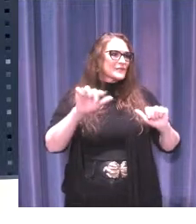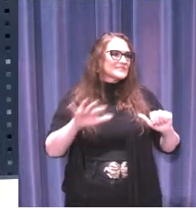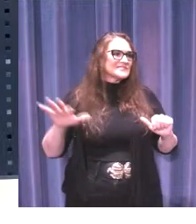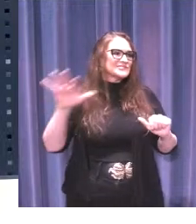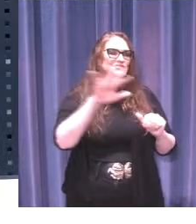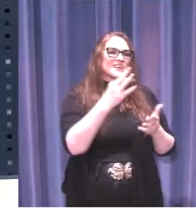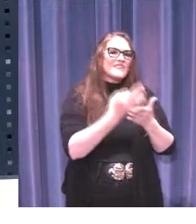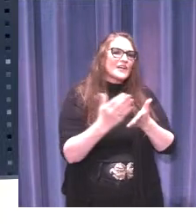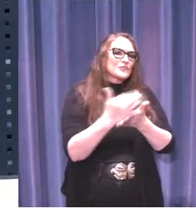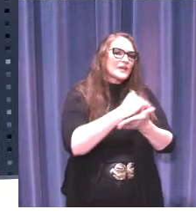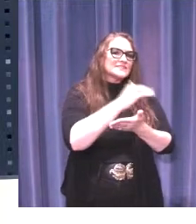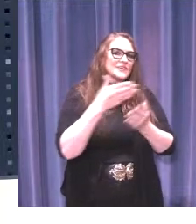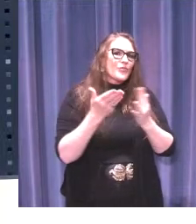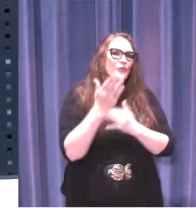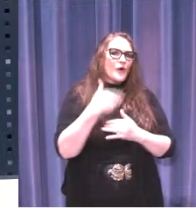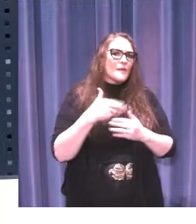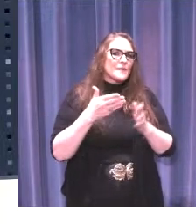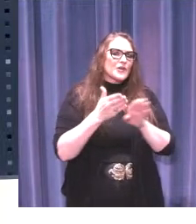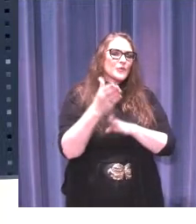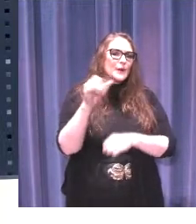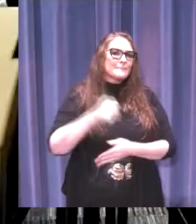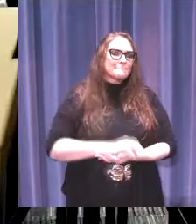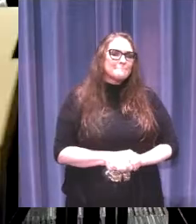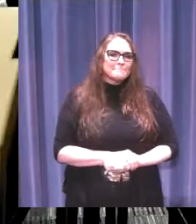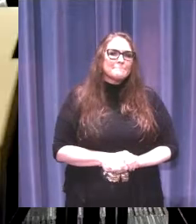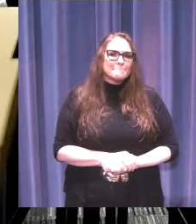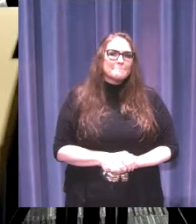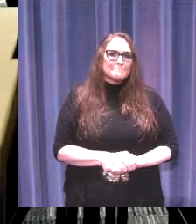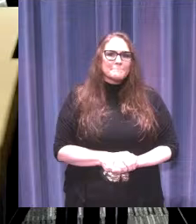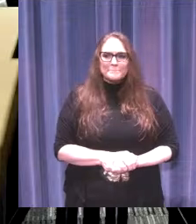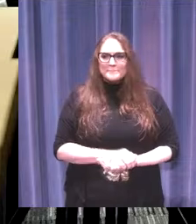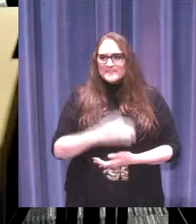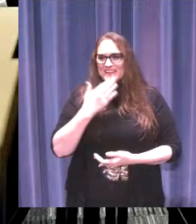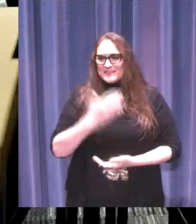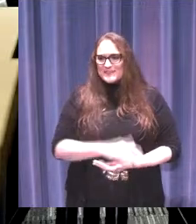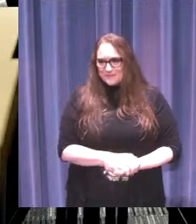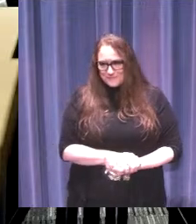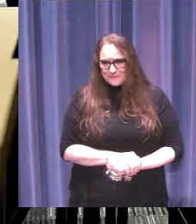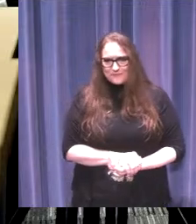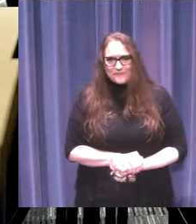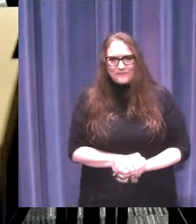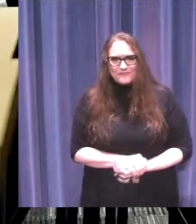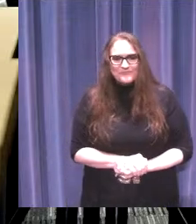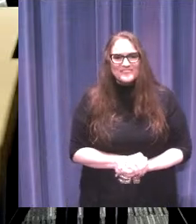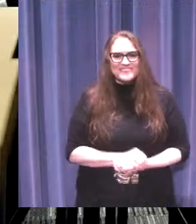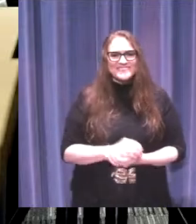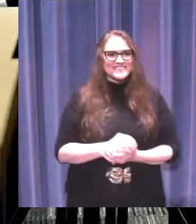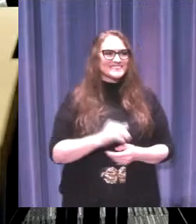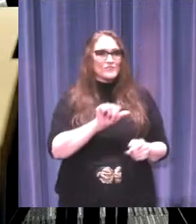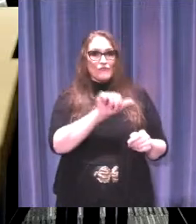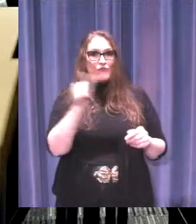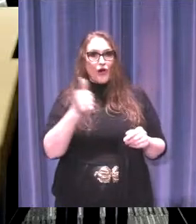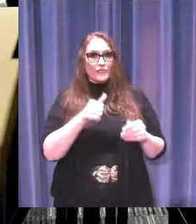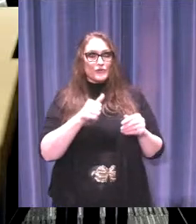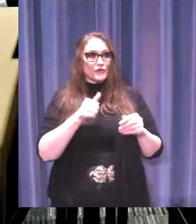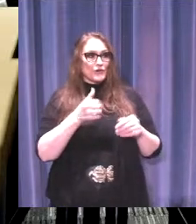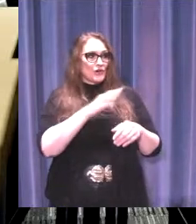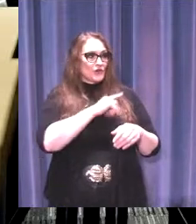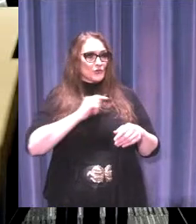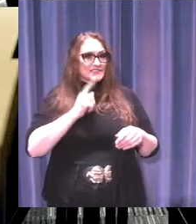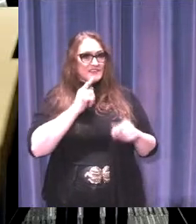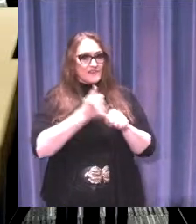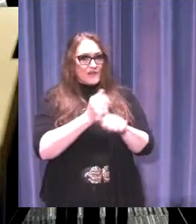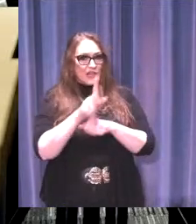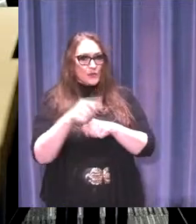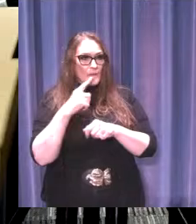fundraising throughout my career. Thank you. Do any other trustees have